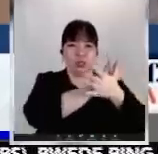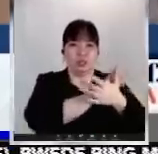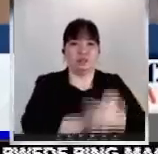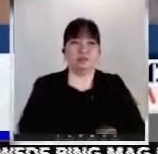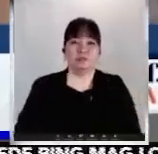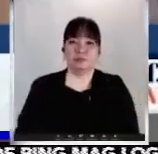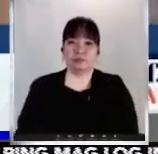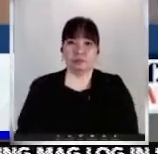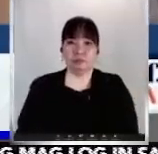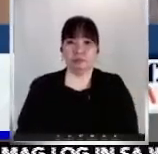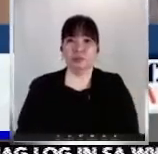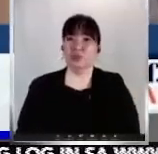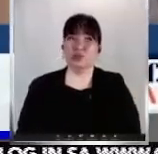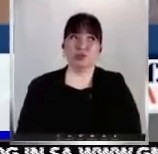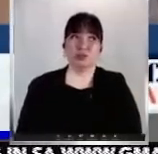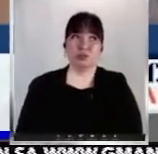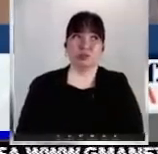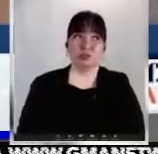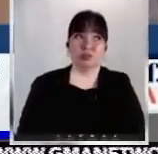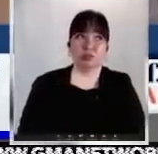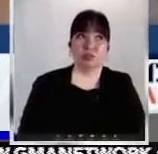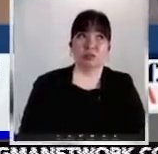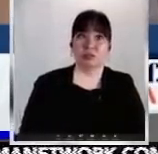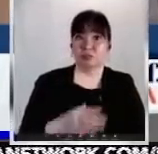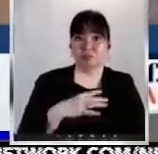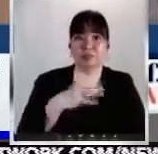appear on video even if he does not speak.